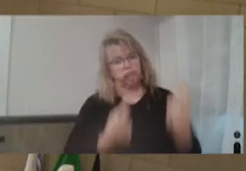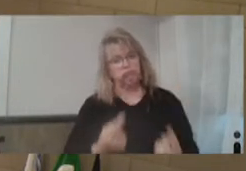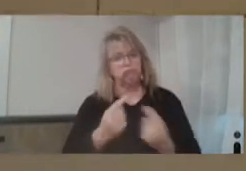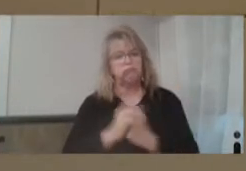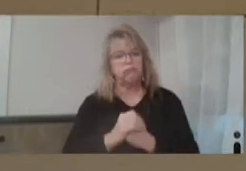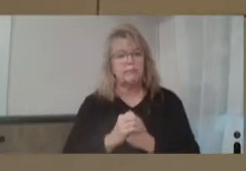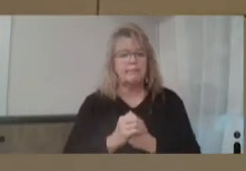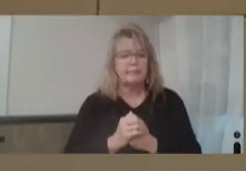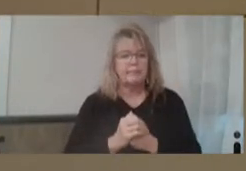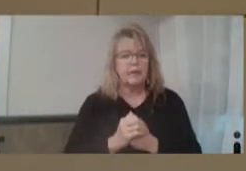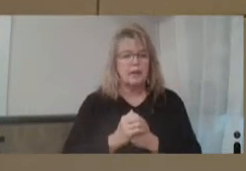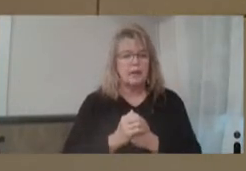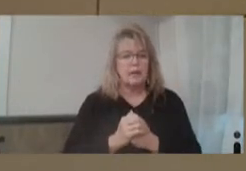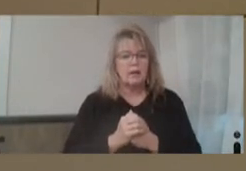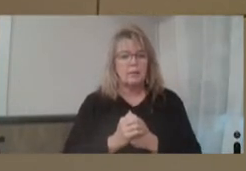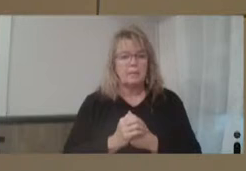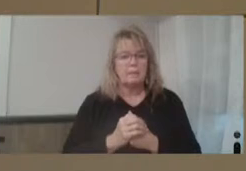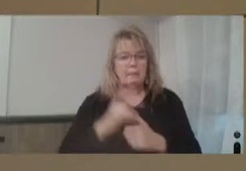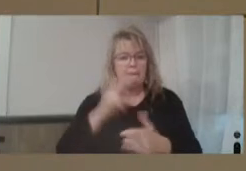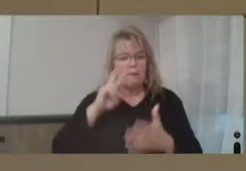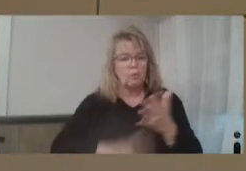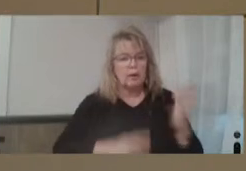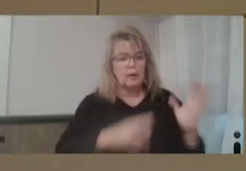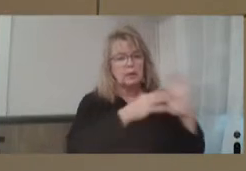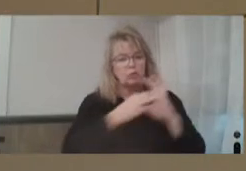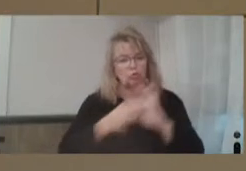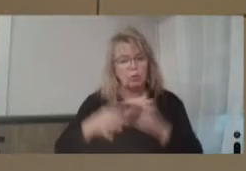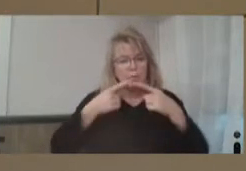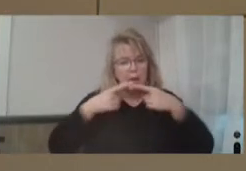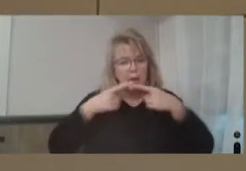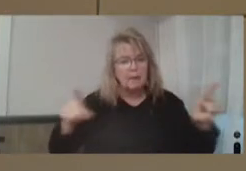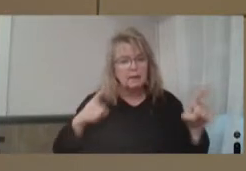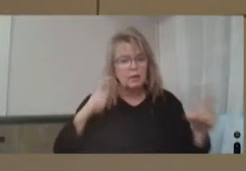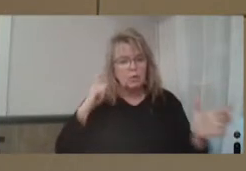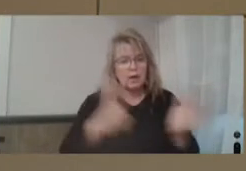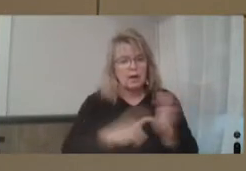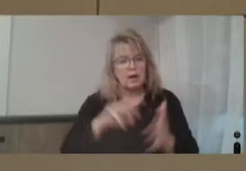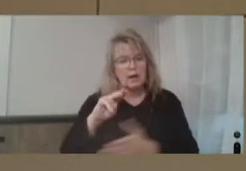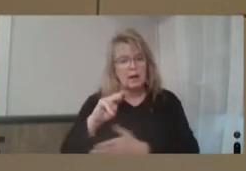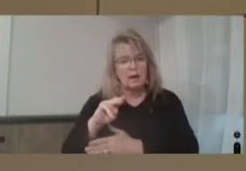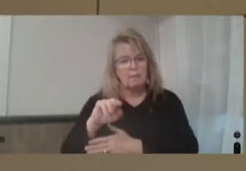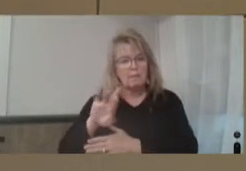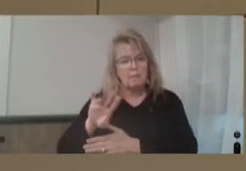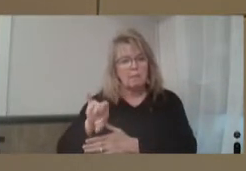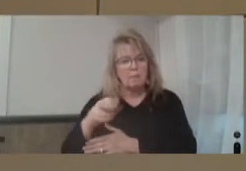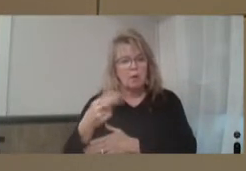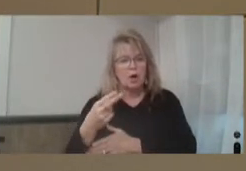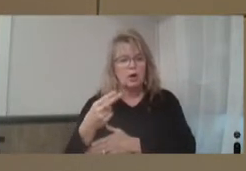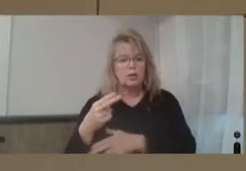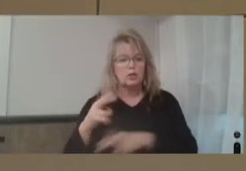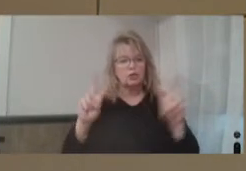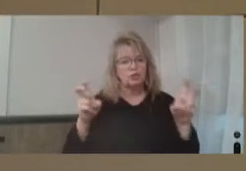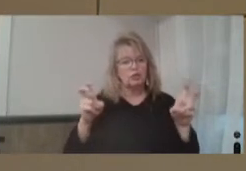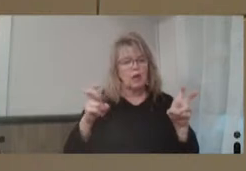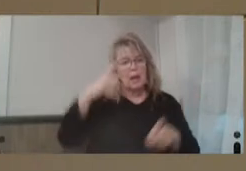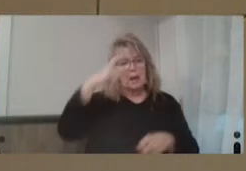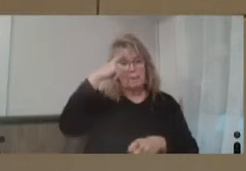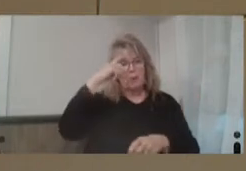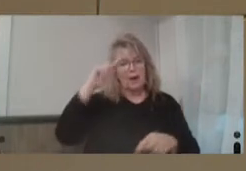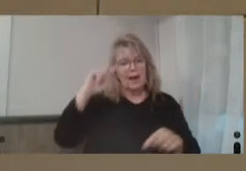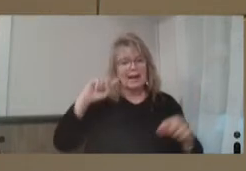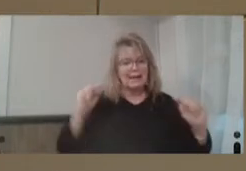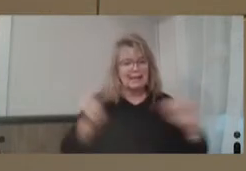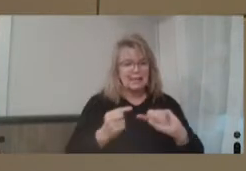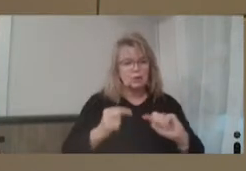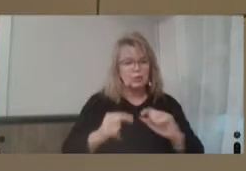to read a joint proclamation to recognize March as Brain Injury Awareness Month. And I